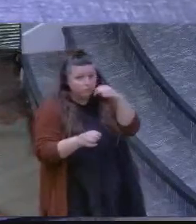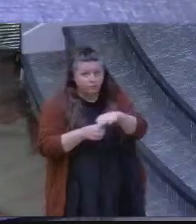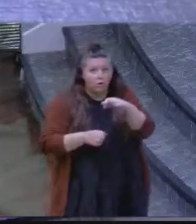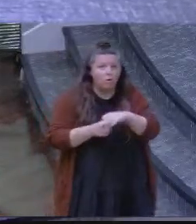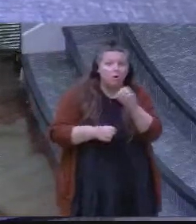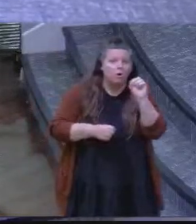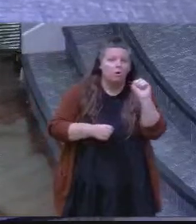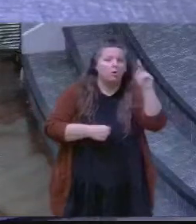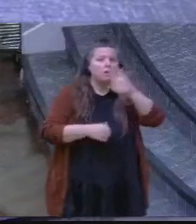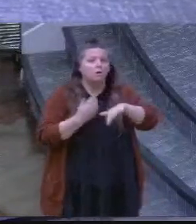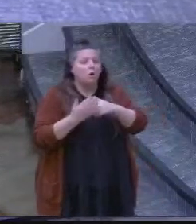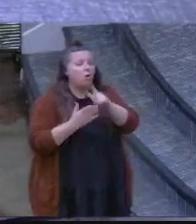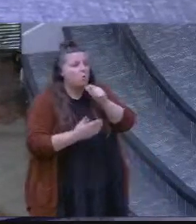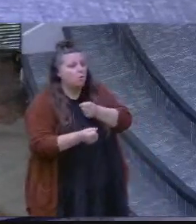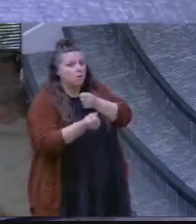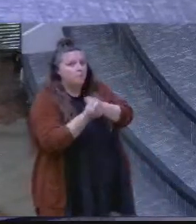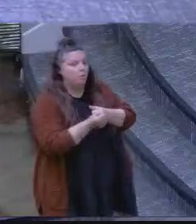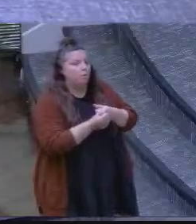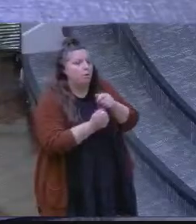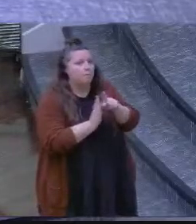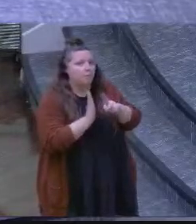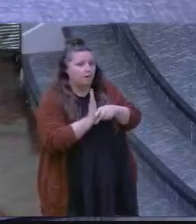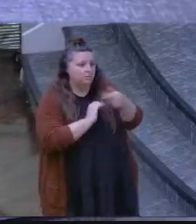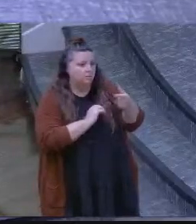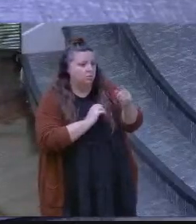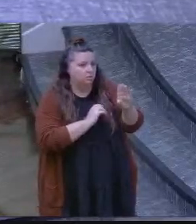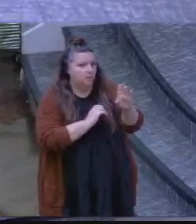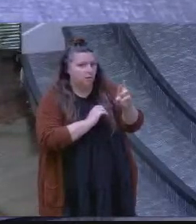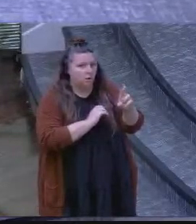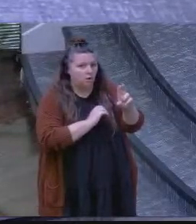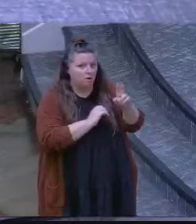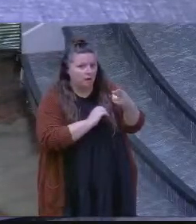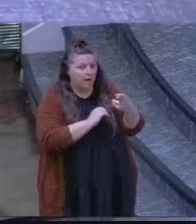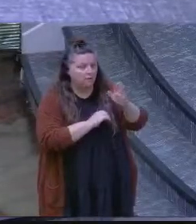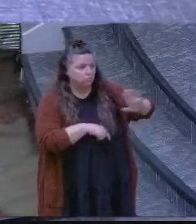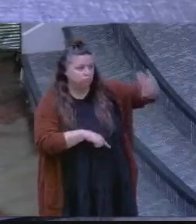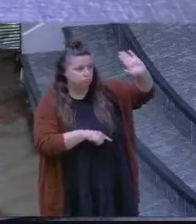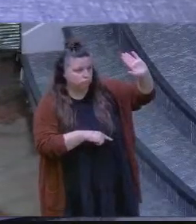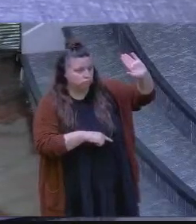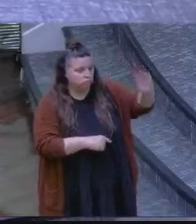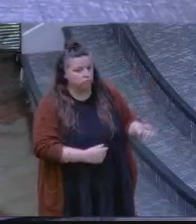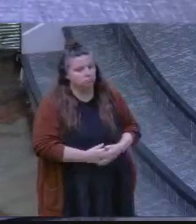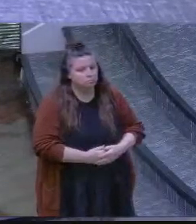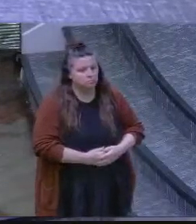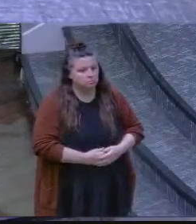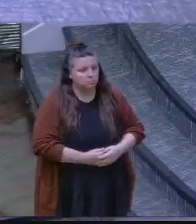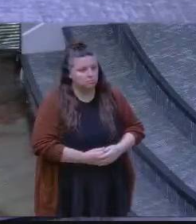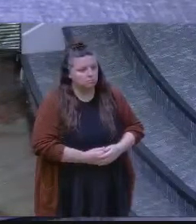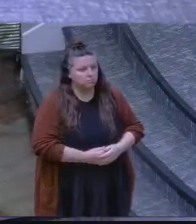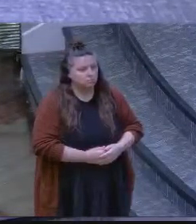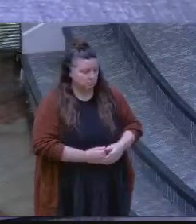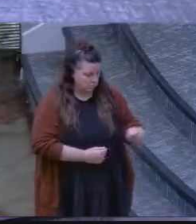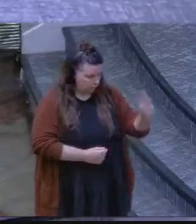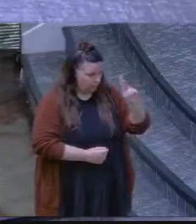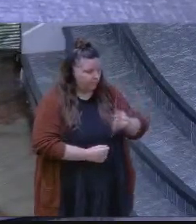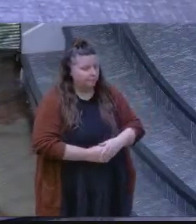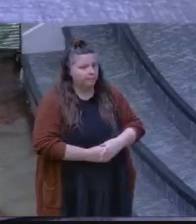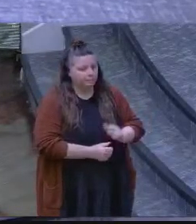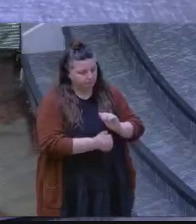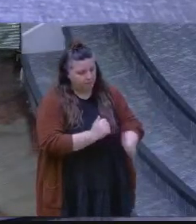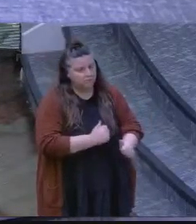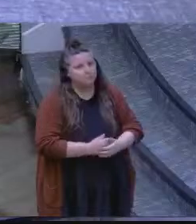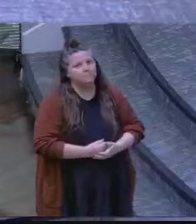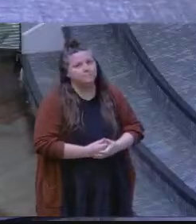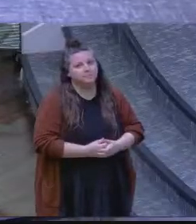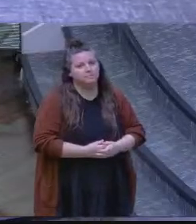in favor of policy GBRH, raise your hand high and say aye. Aye. Okay, that motion